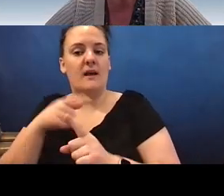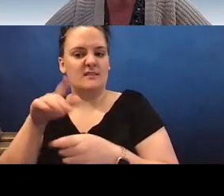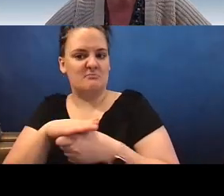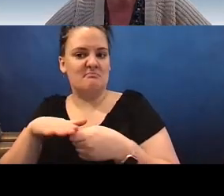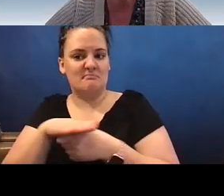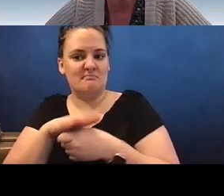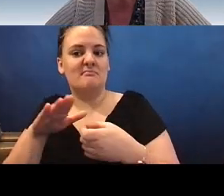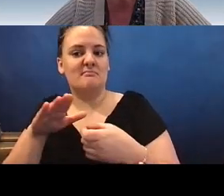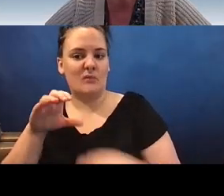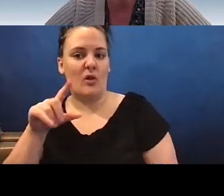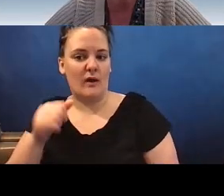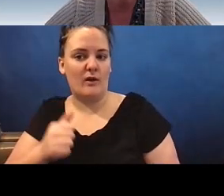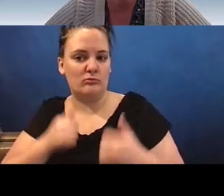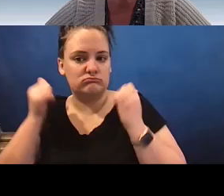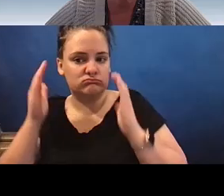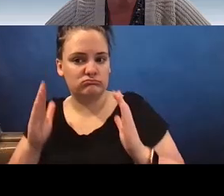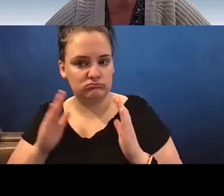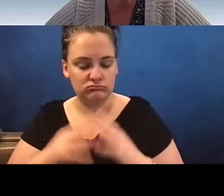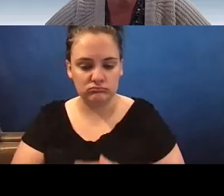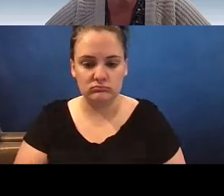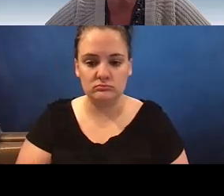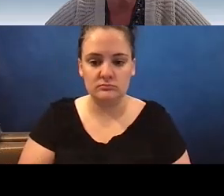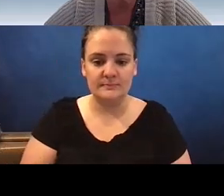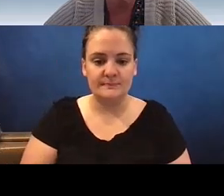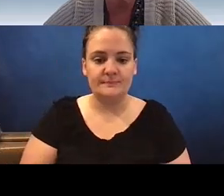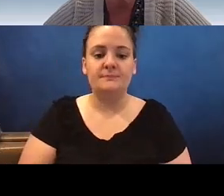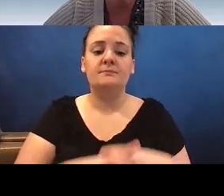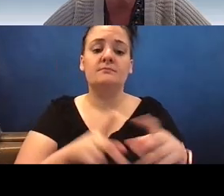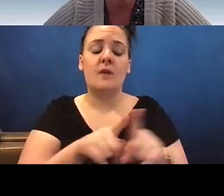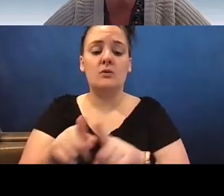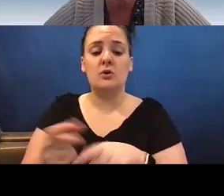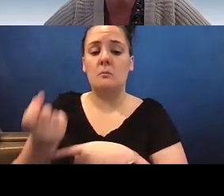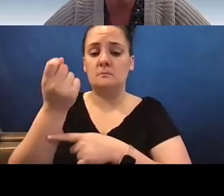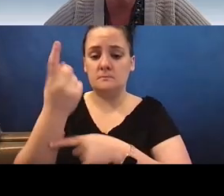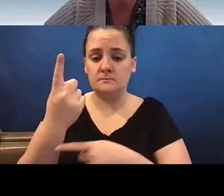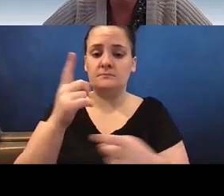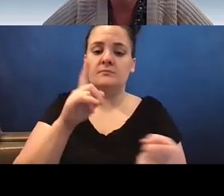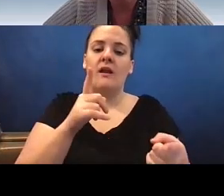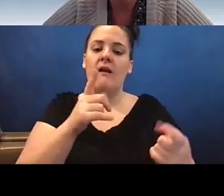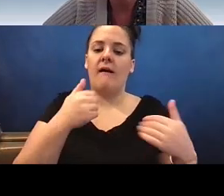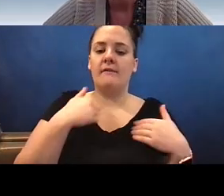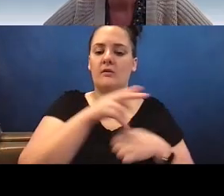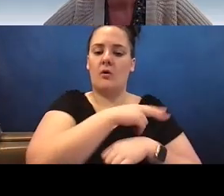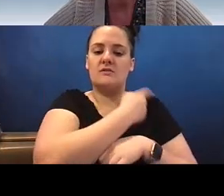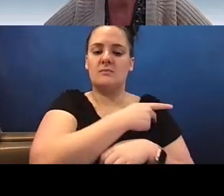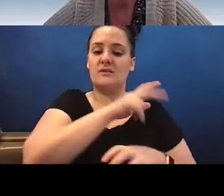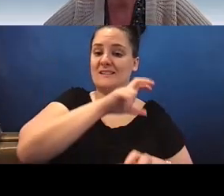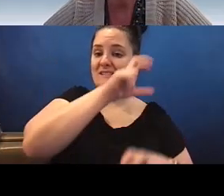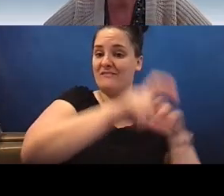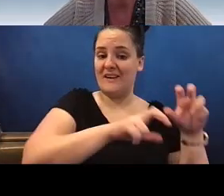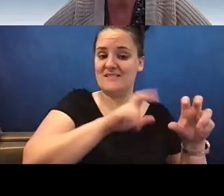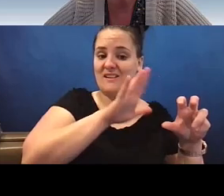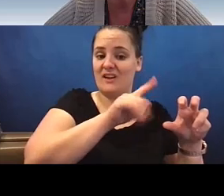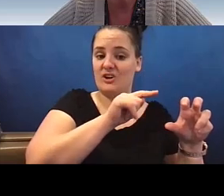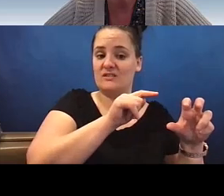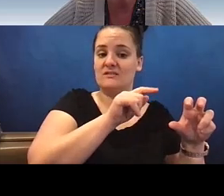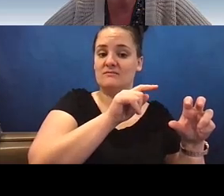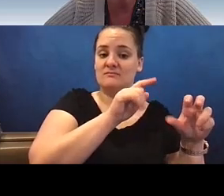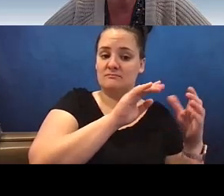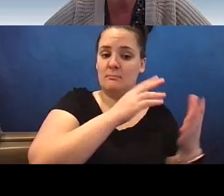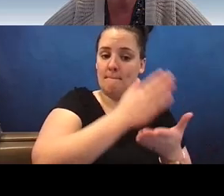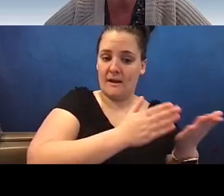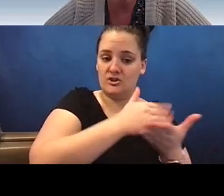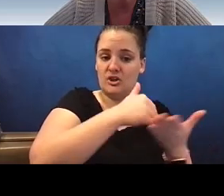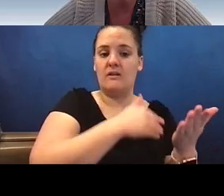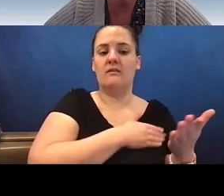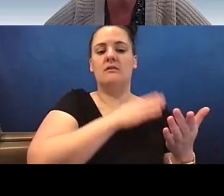hospitals invest in their communities in lieu of paying taxes, effectively serving as the community's healthcare budget committee. So these reports also compare